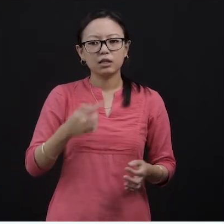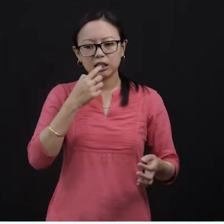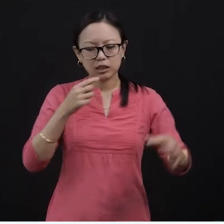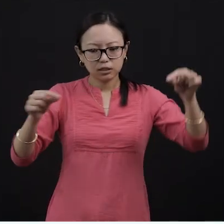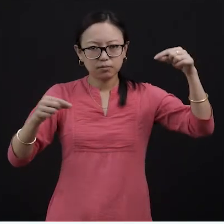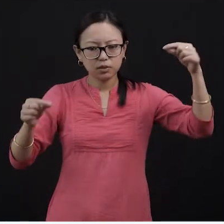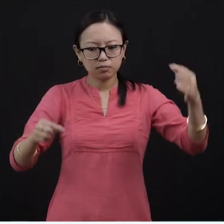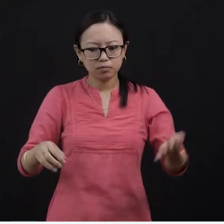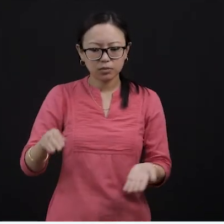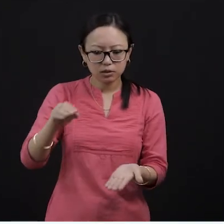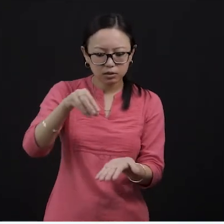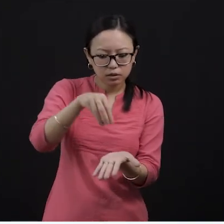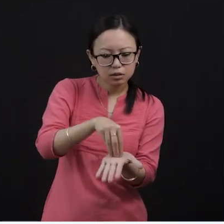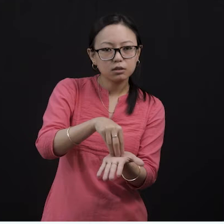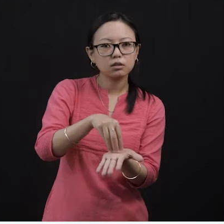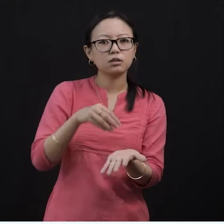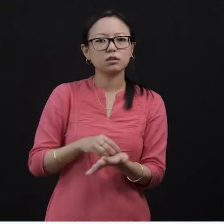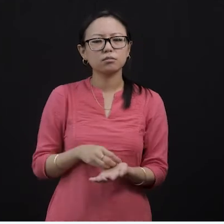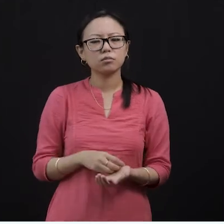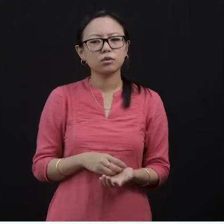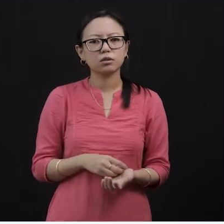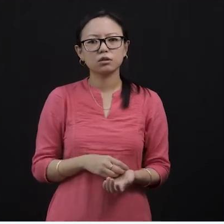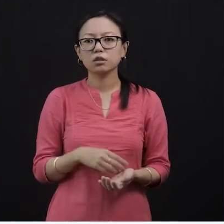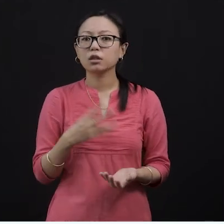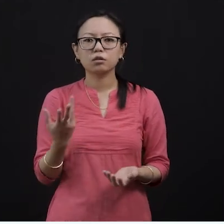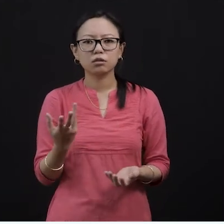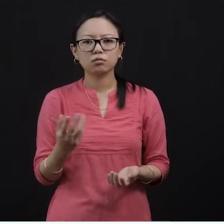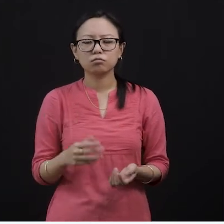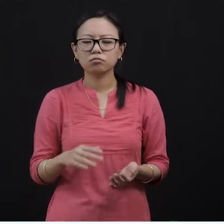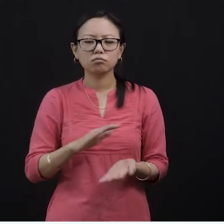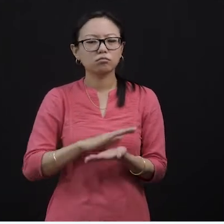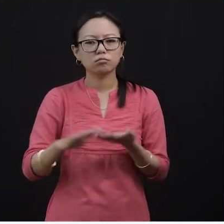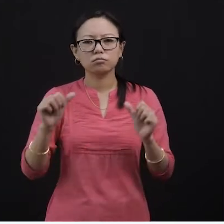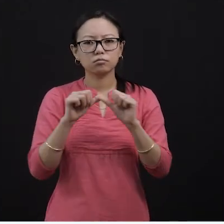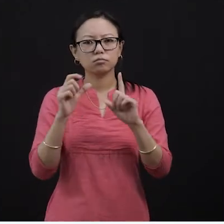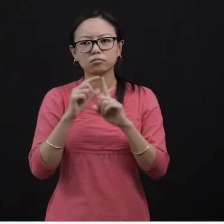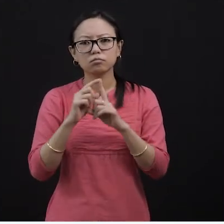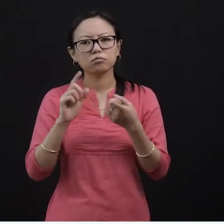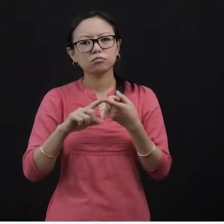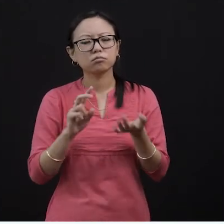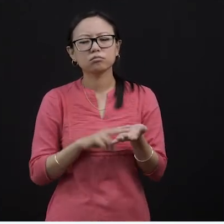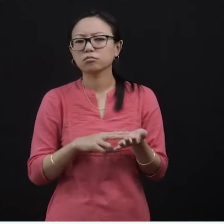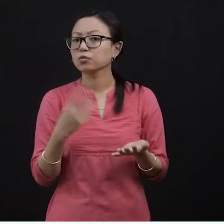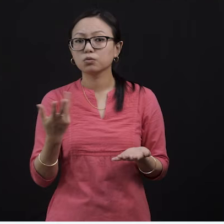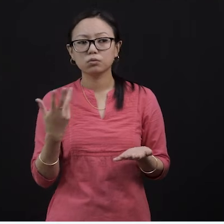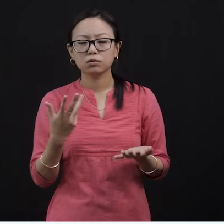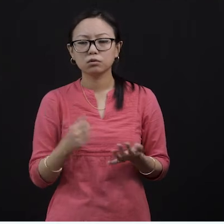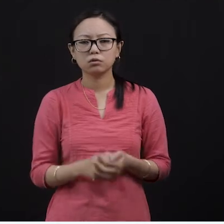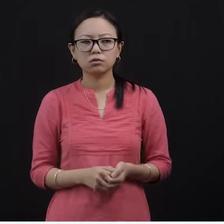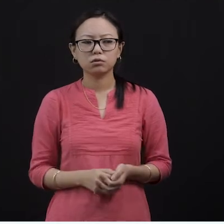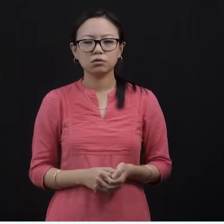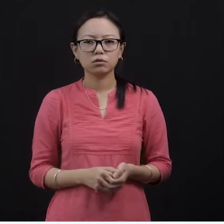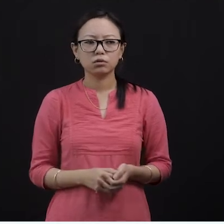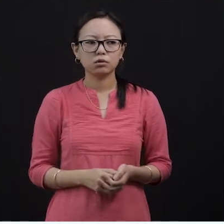of paper where you have sprinkled this magnet, sprinkled these iron fillings,